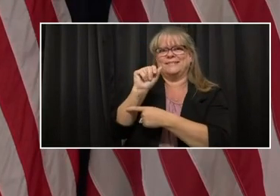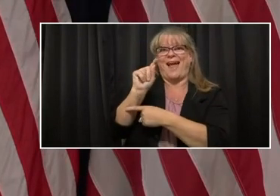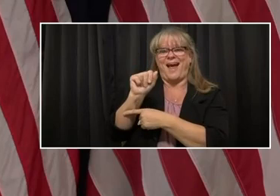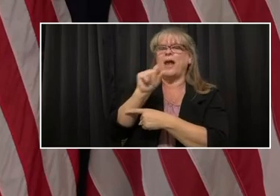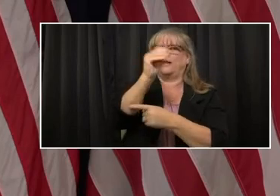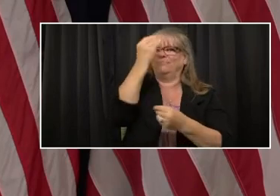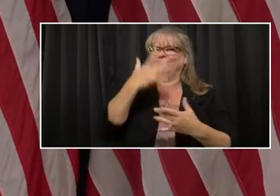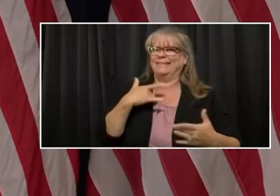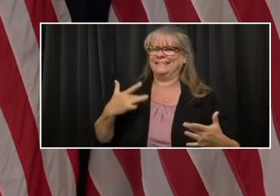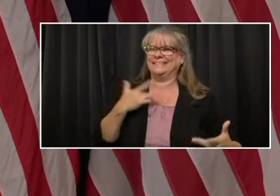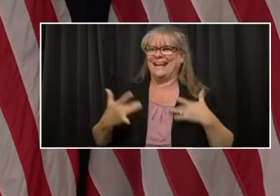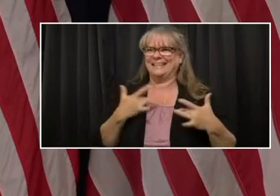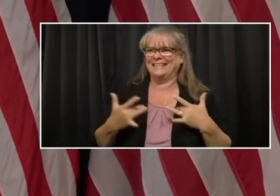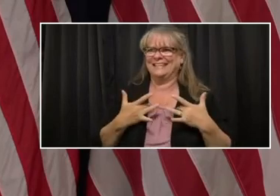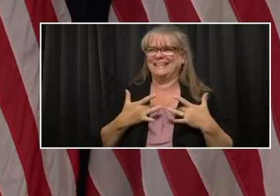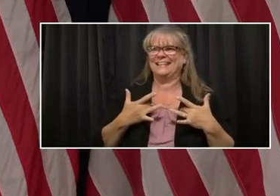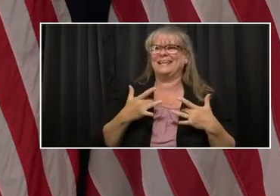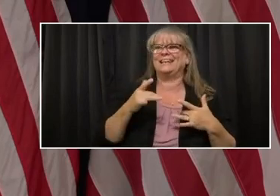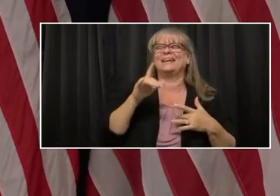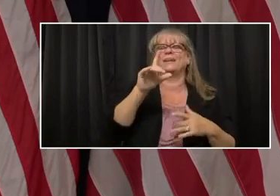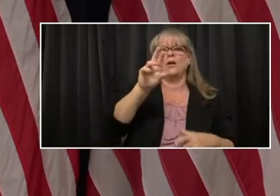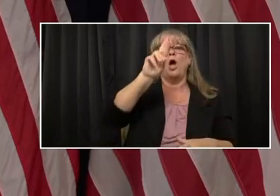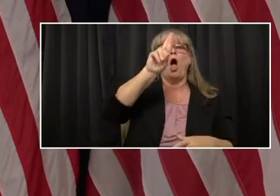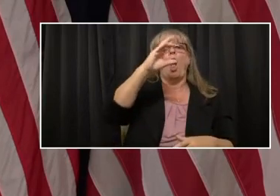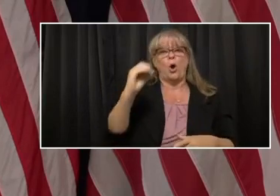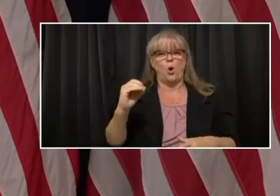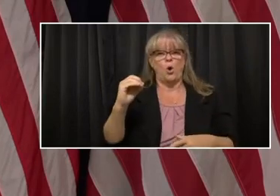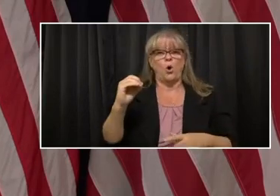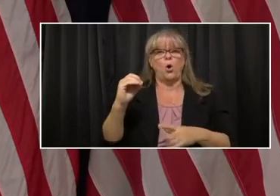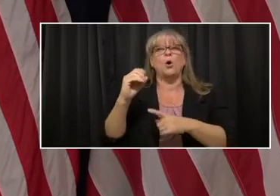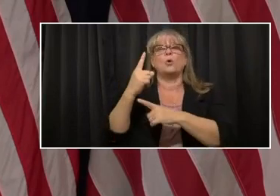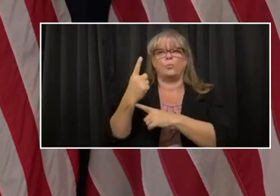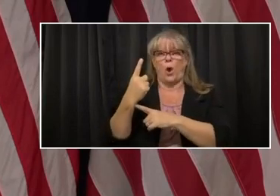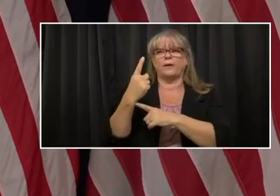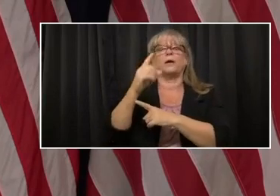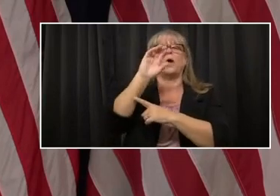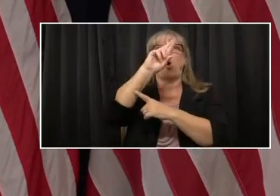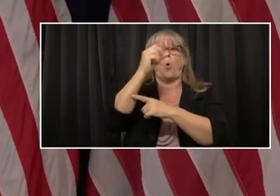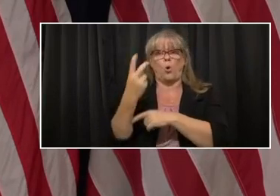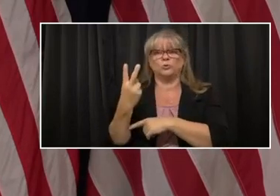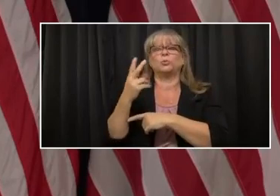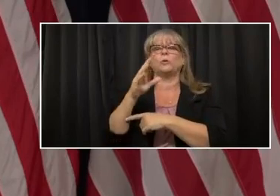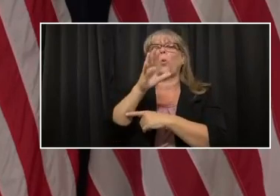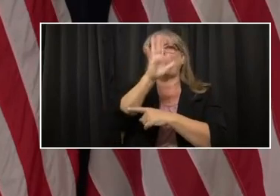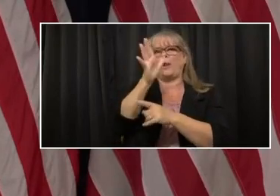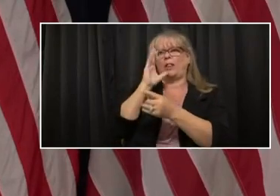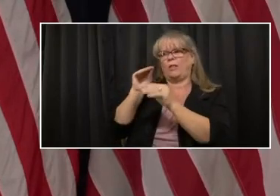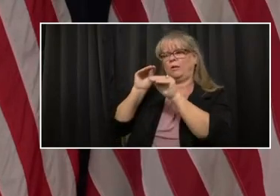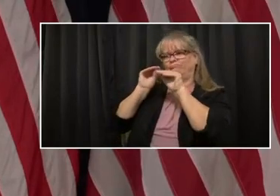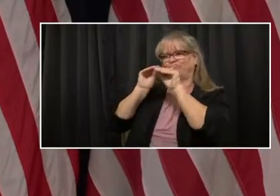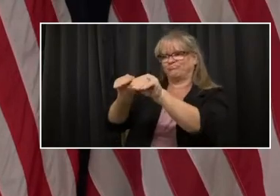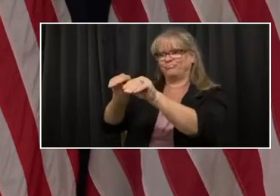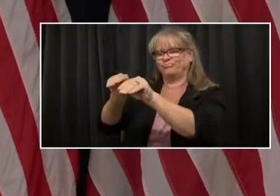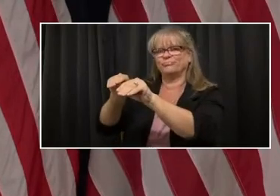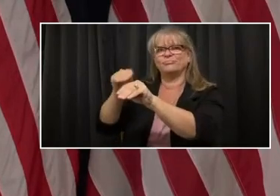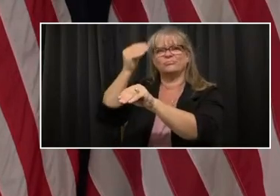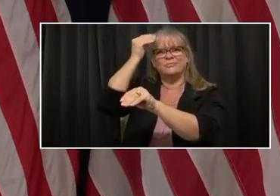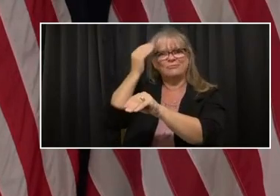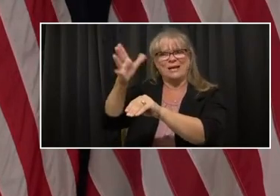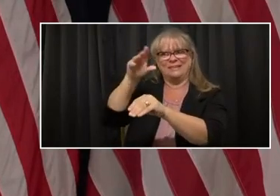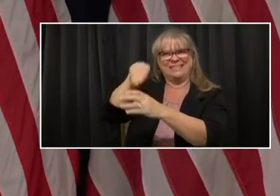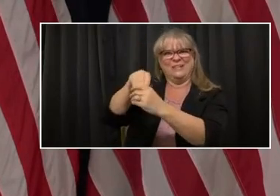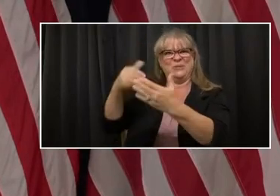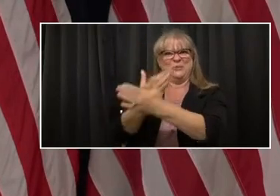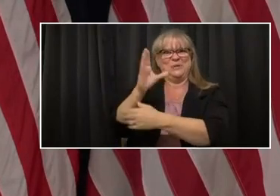state epidemiologist, will give you an update on all the features and how every Coloradan from their home